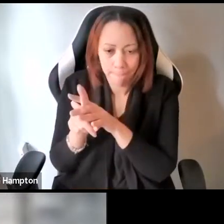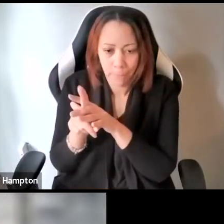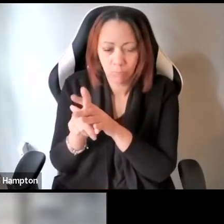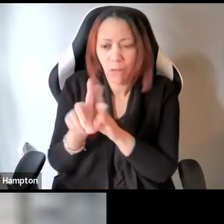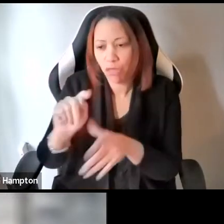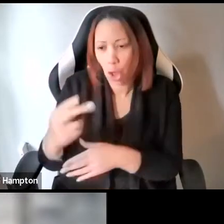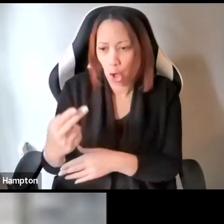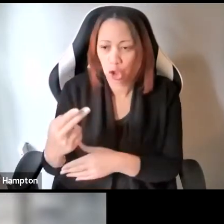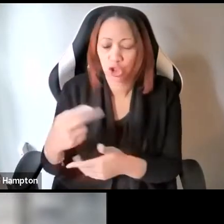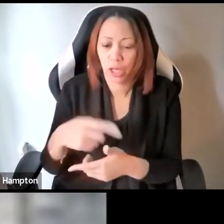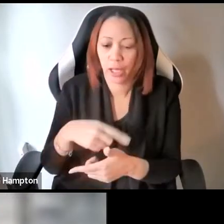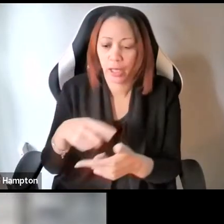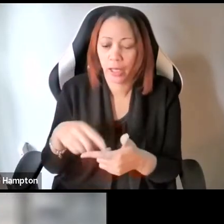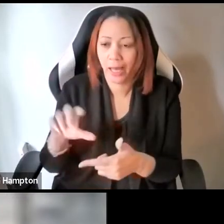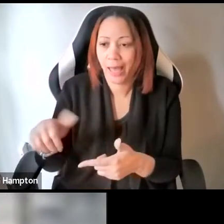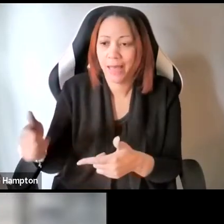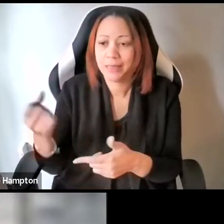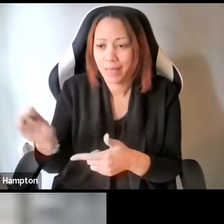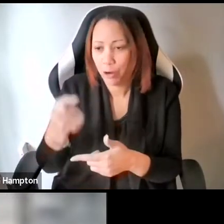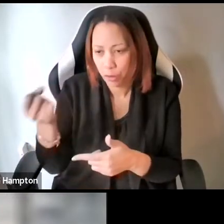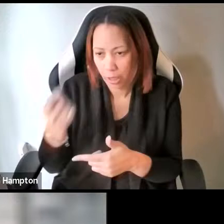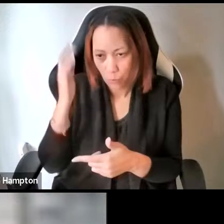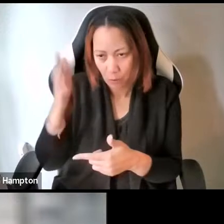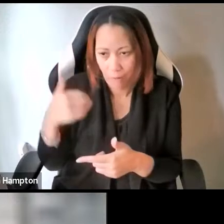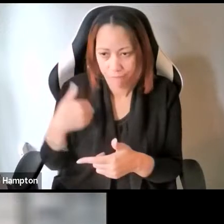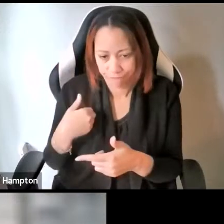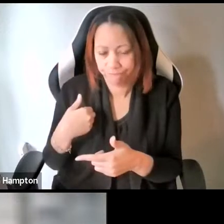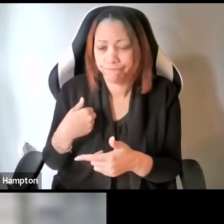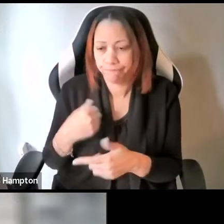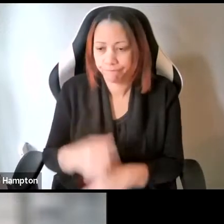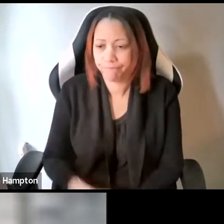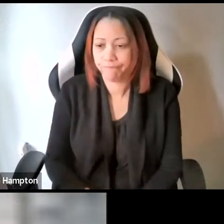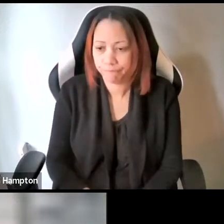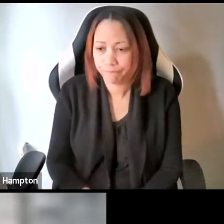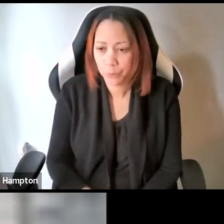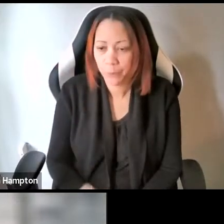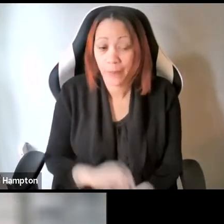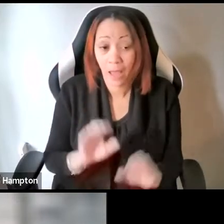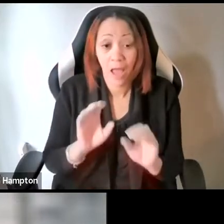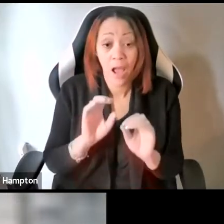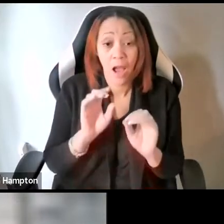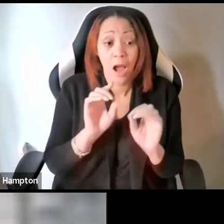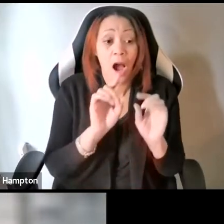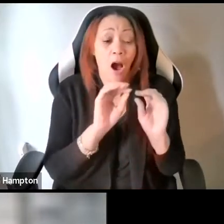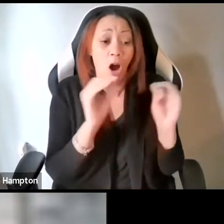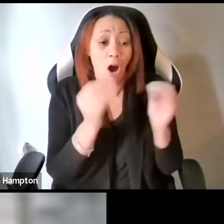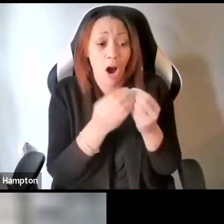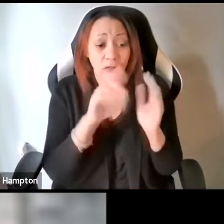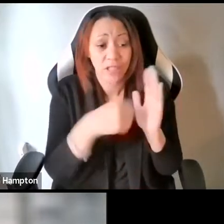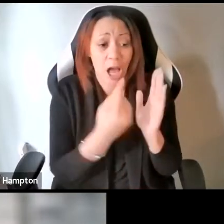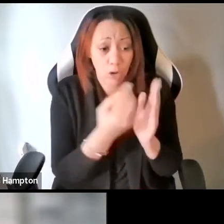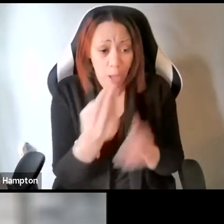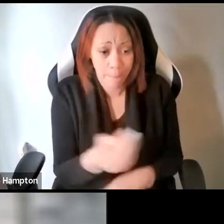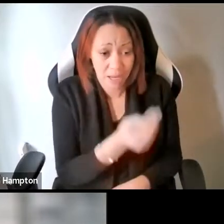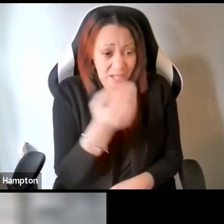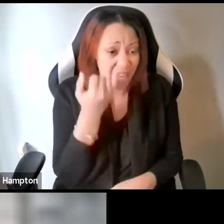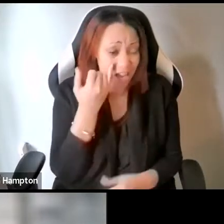Thursday and we'll have another one on Saturday. Yes, and office hours on Monday if you want